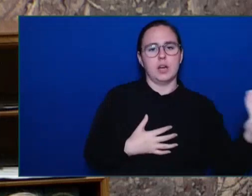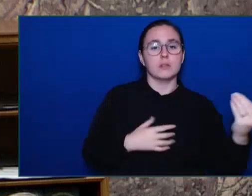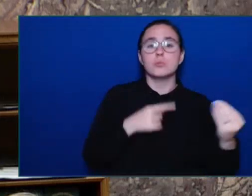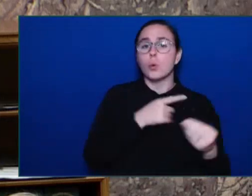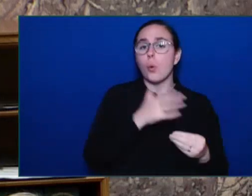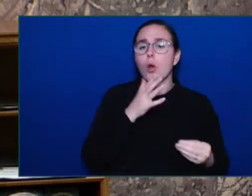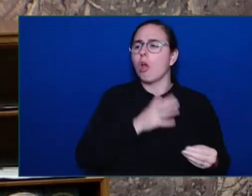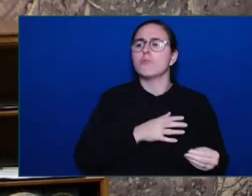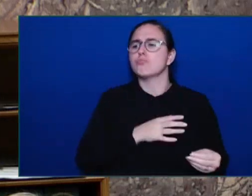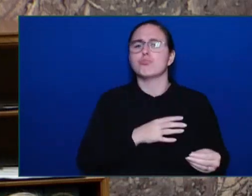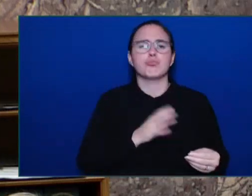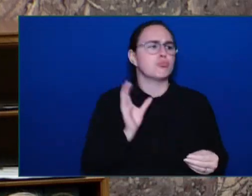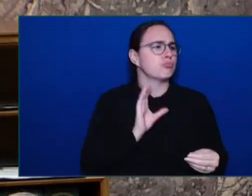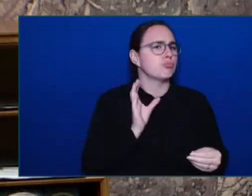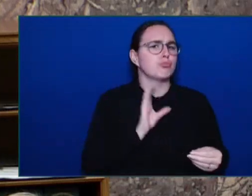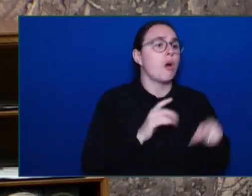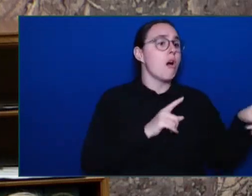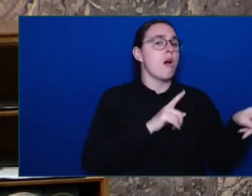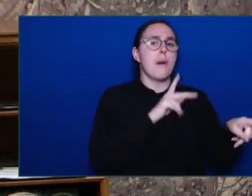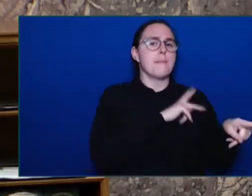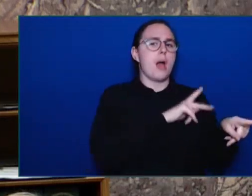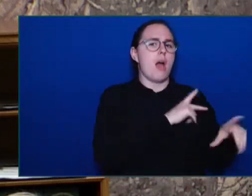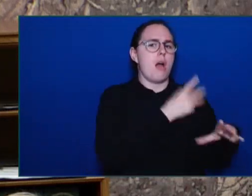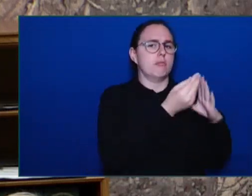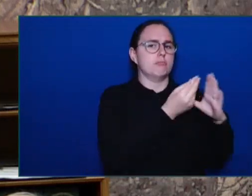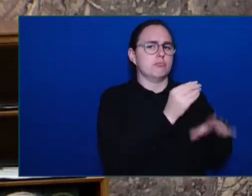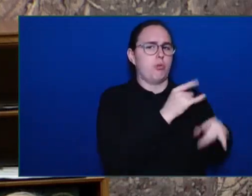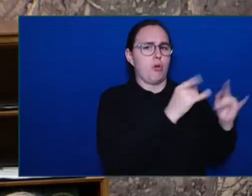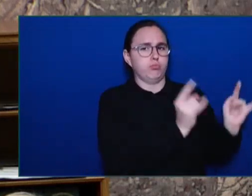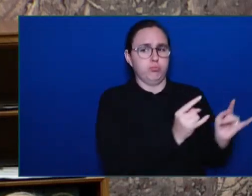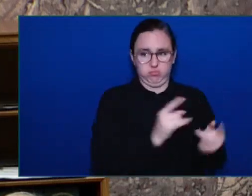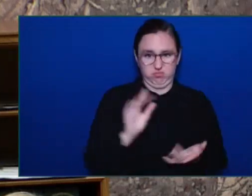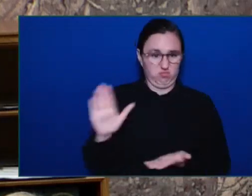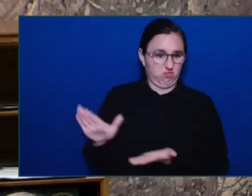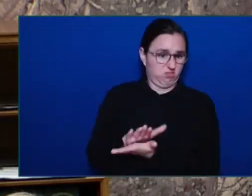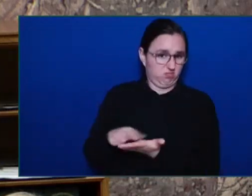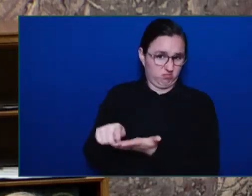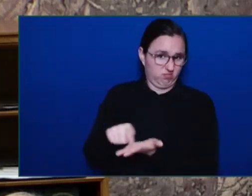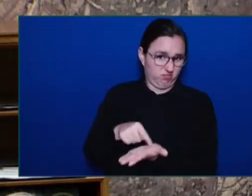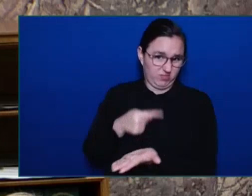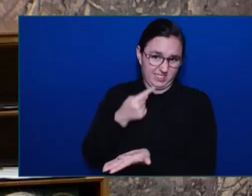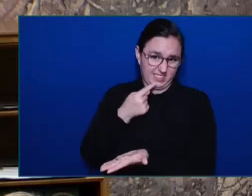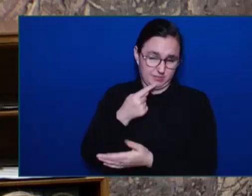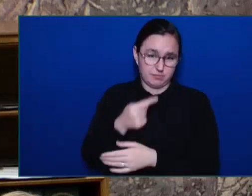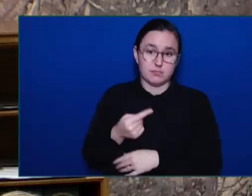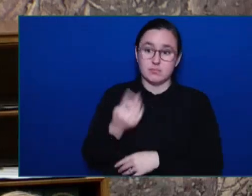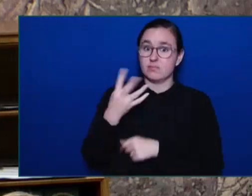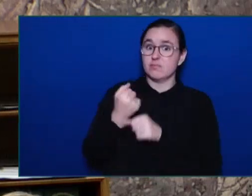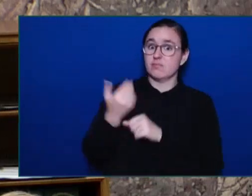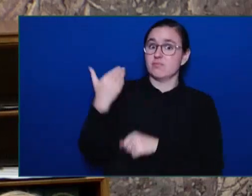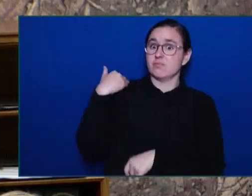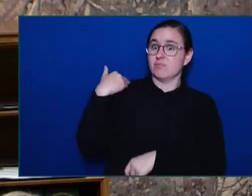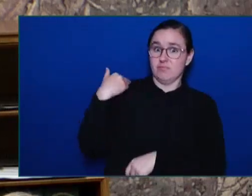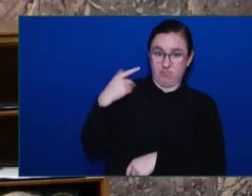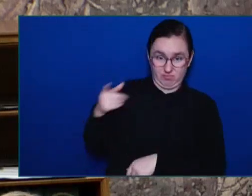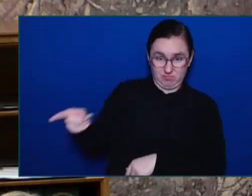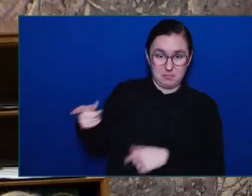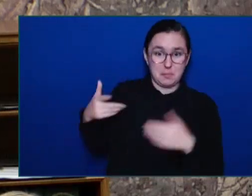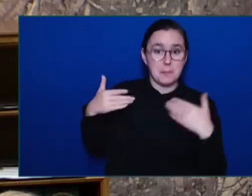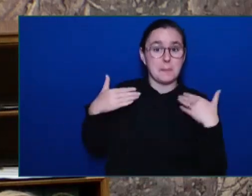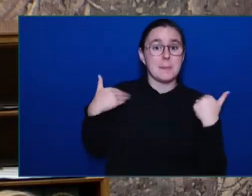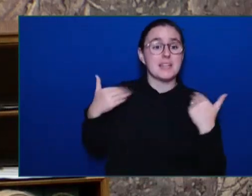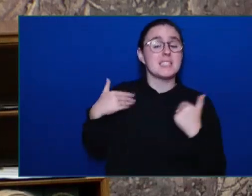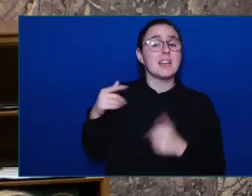Premier was a housing minister that was tasked in his mandate letter to address homeless encampments, and he failed to do his